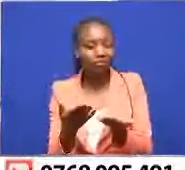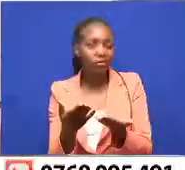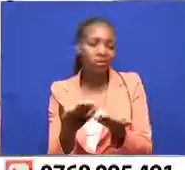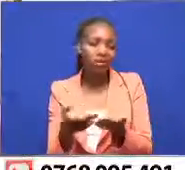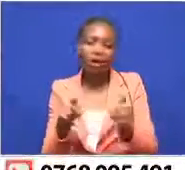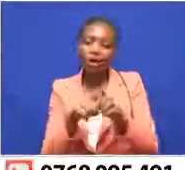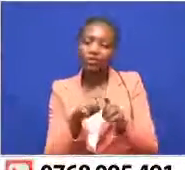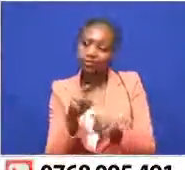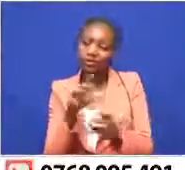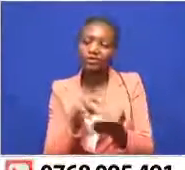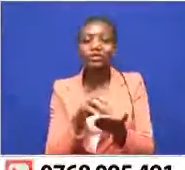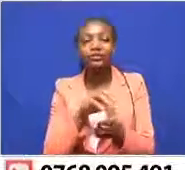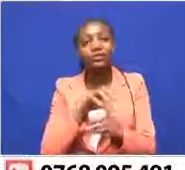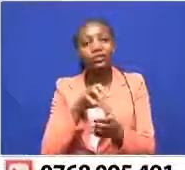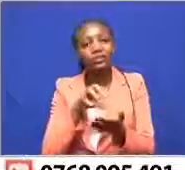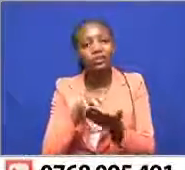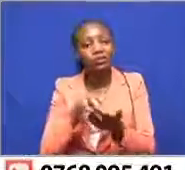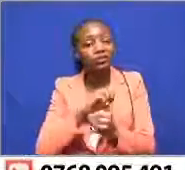corona pia ndio hiyo.